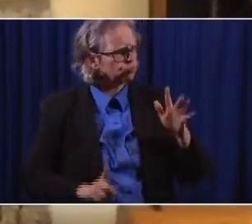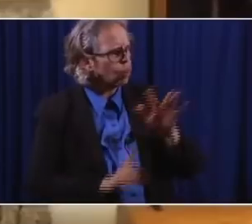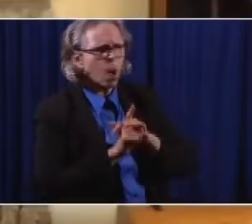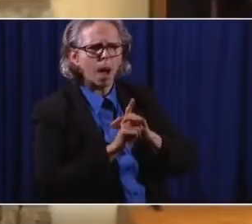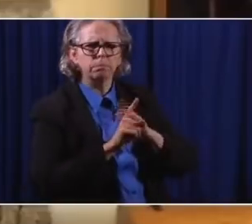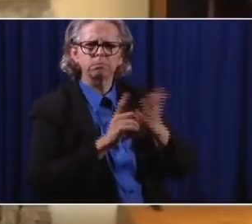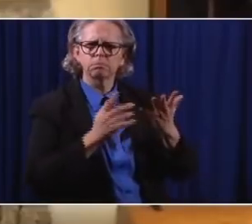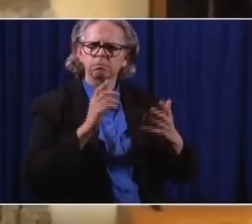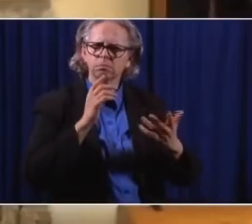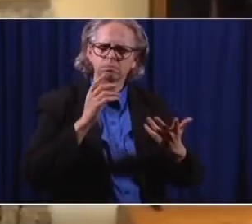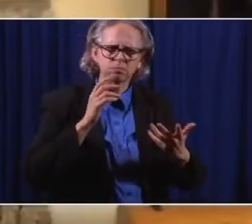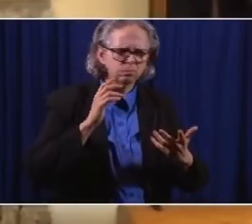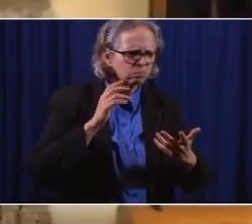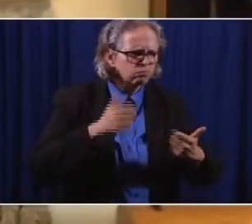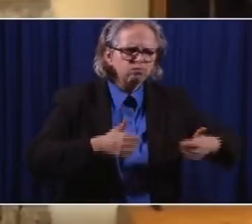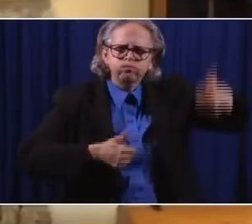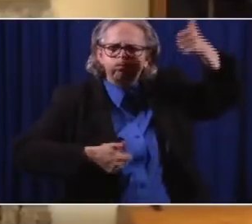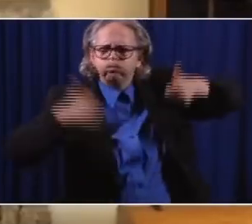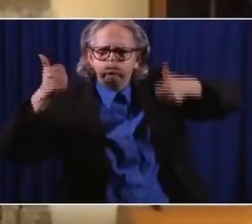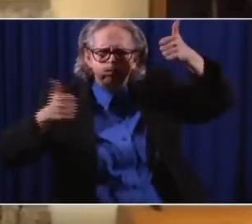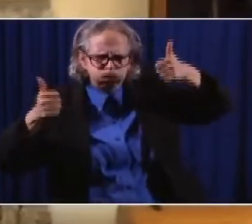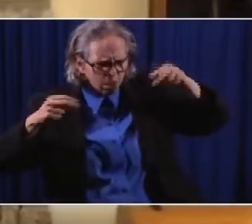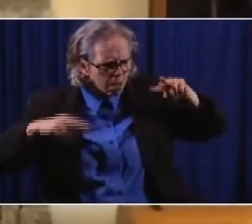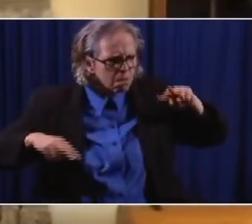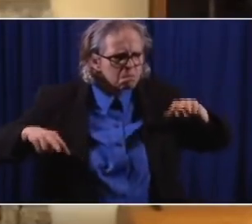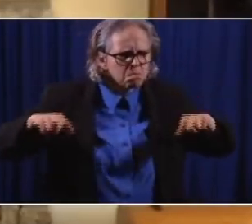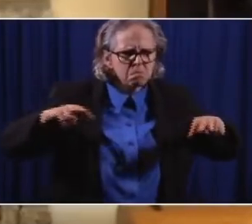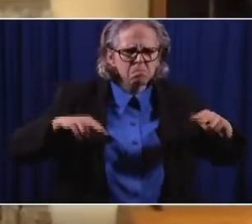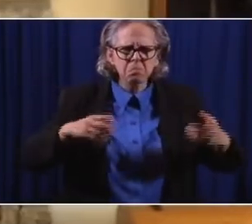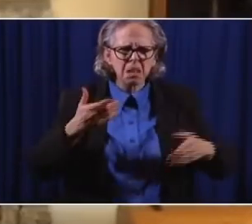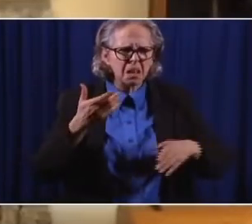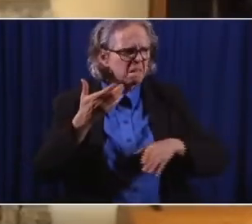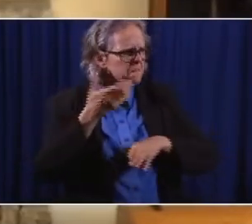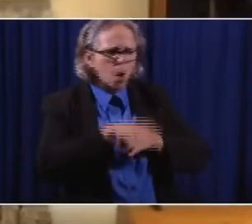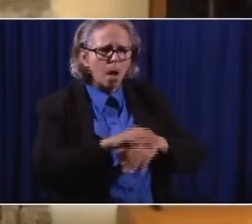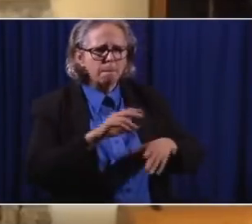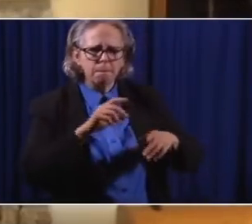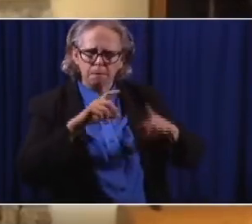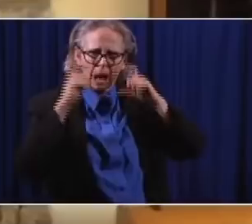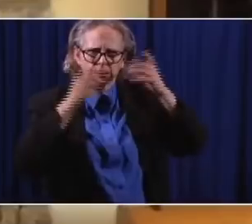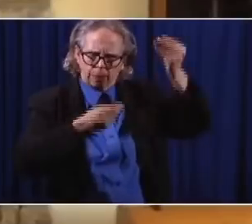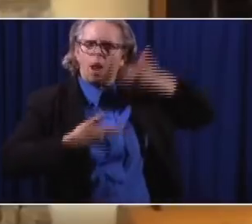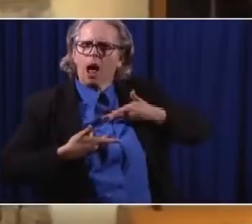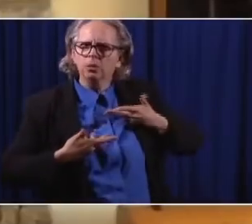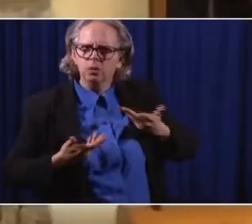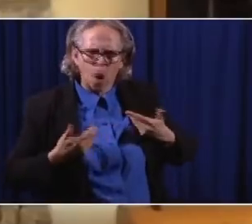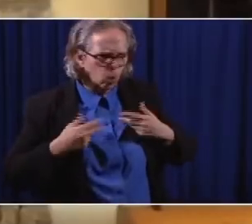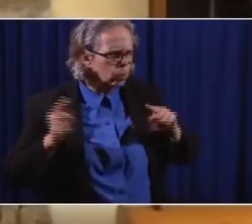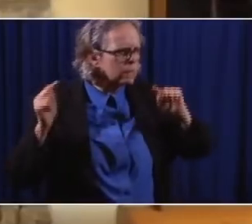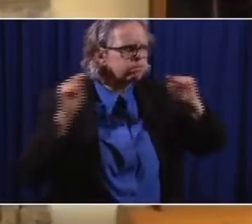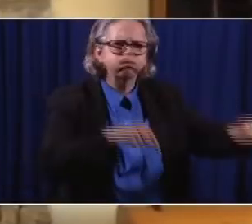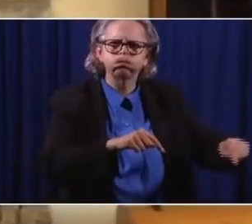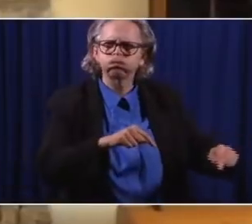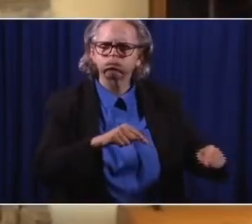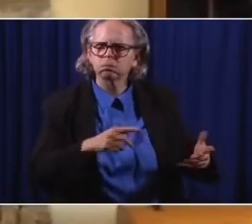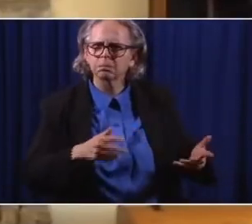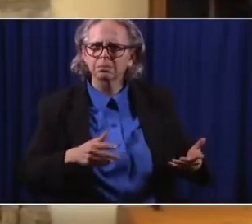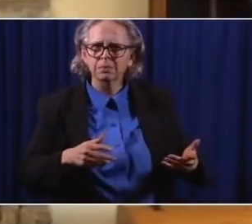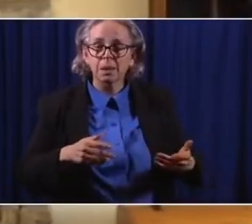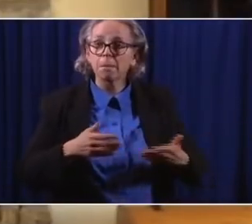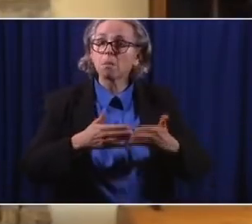about it. And we will take action. Again, I think businesses are doing a very, very good job. But if